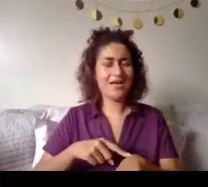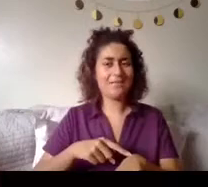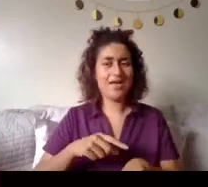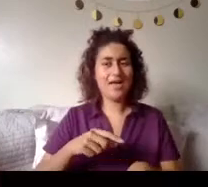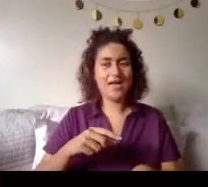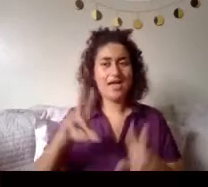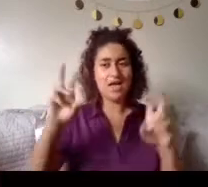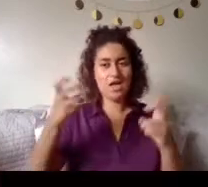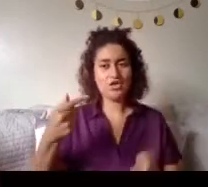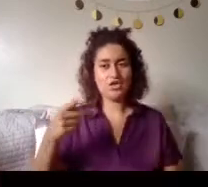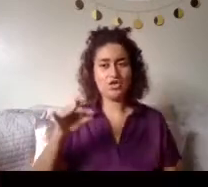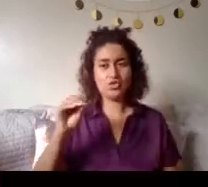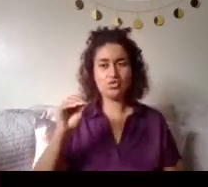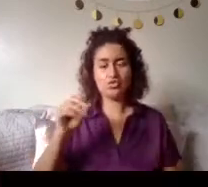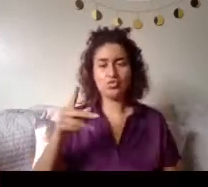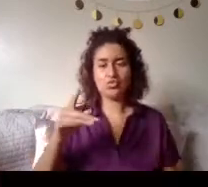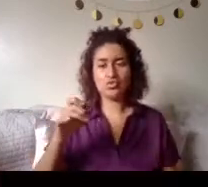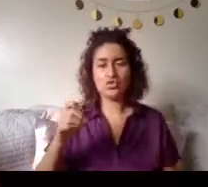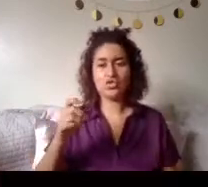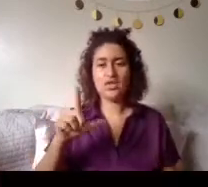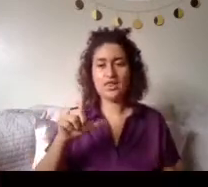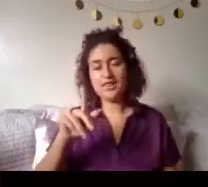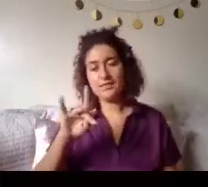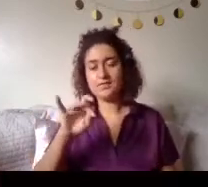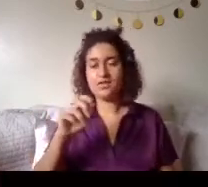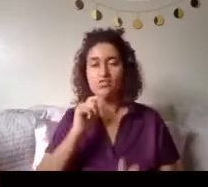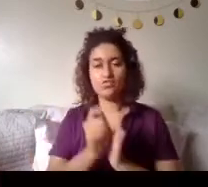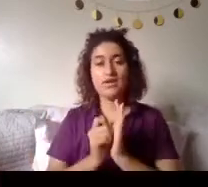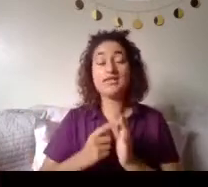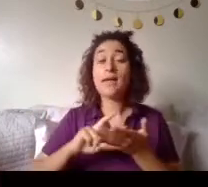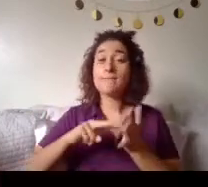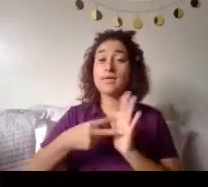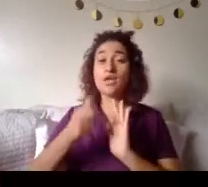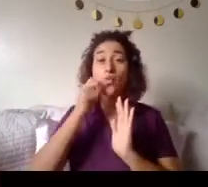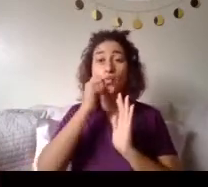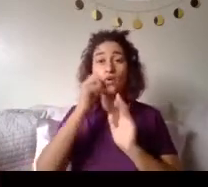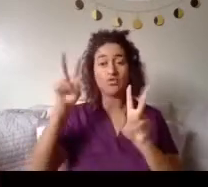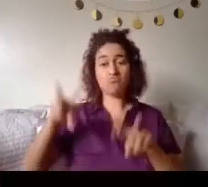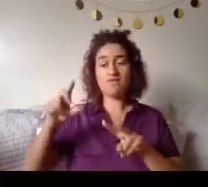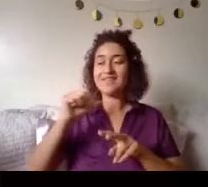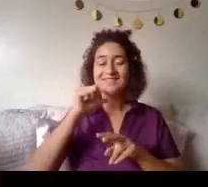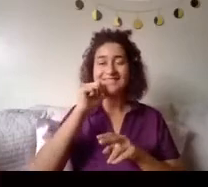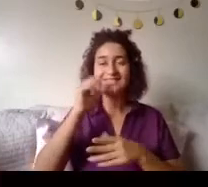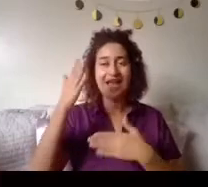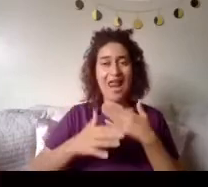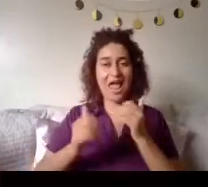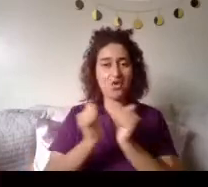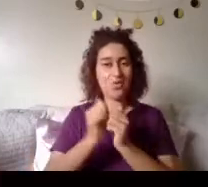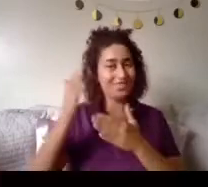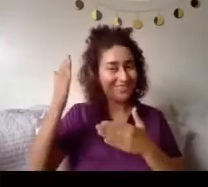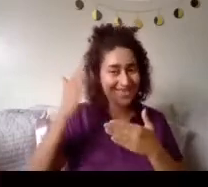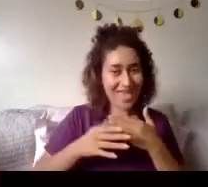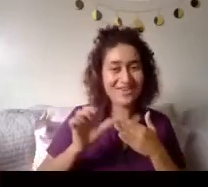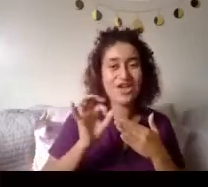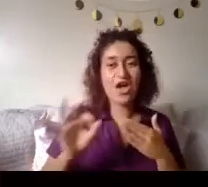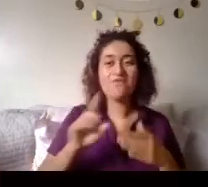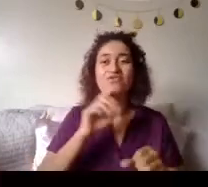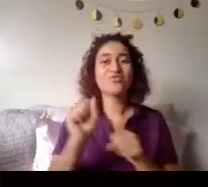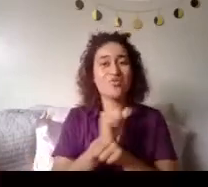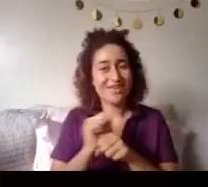Lipsitz writes. Now, this means that racial profiling does not end with the end of the actual